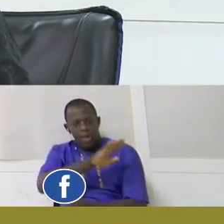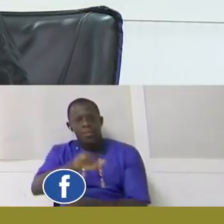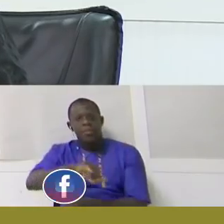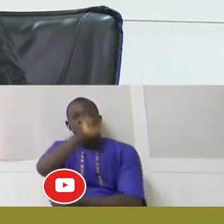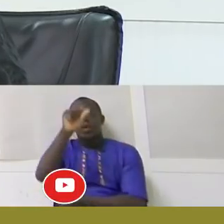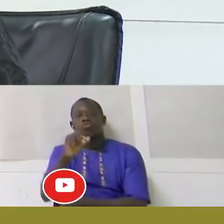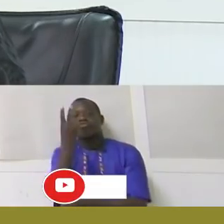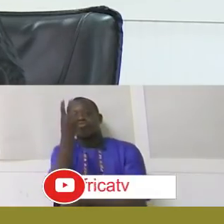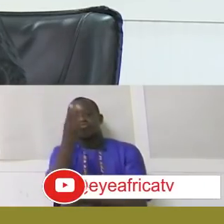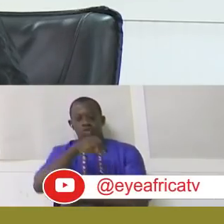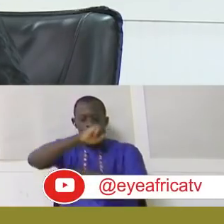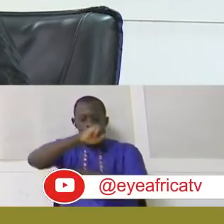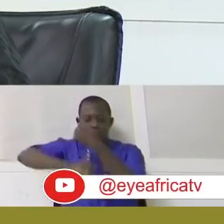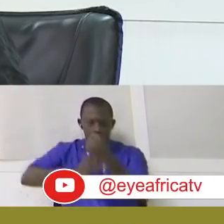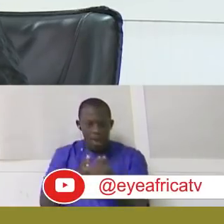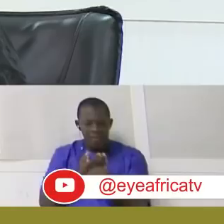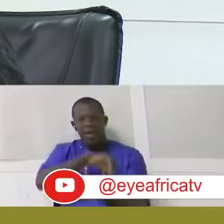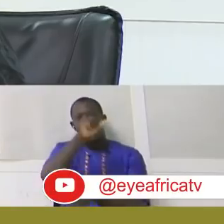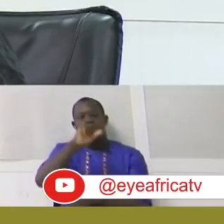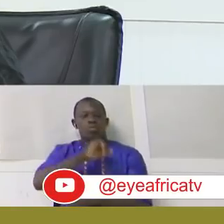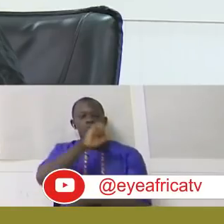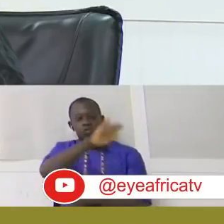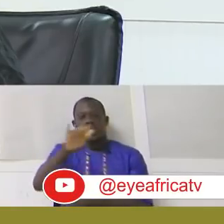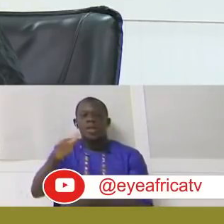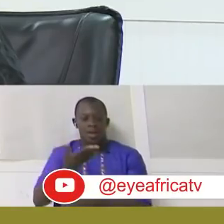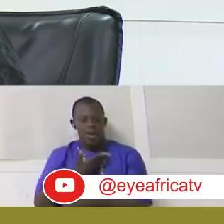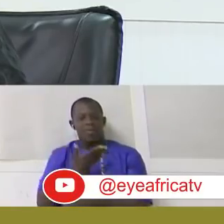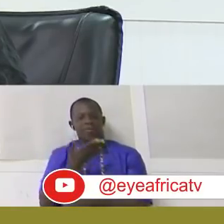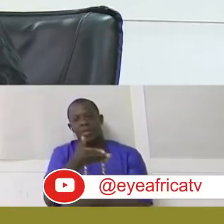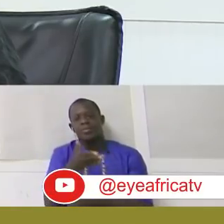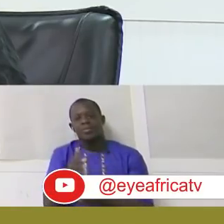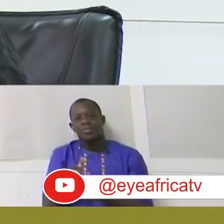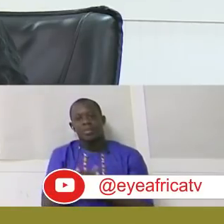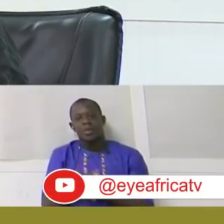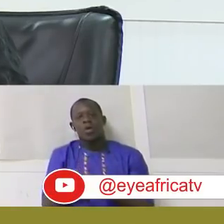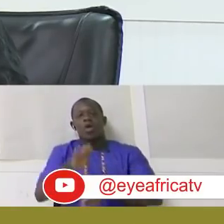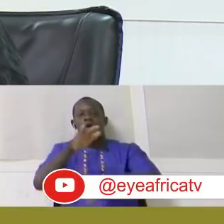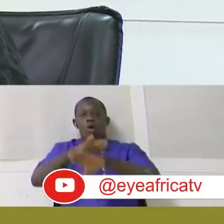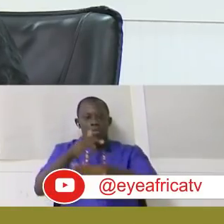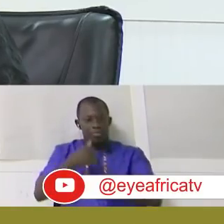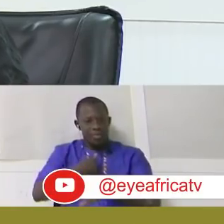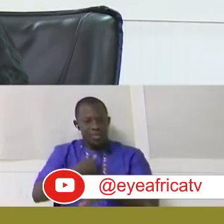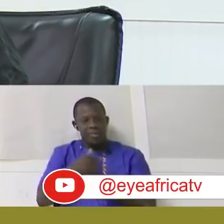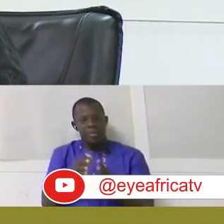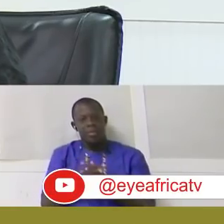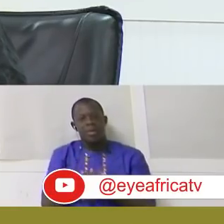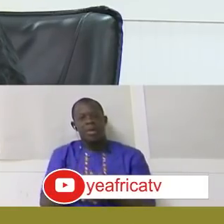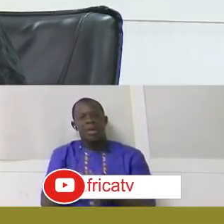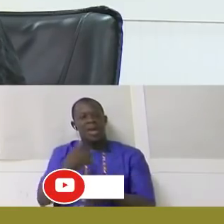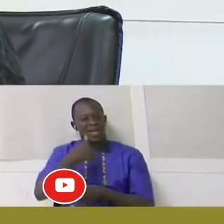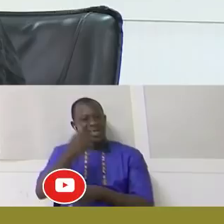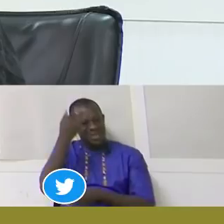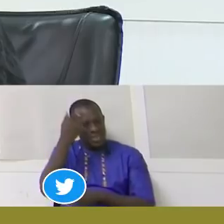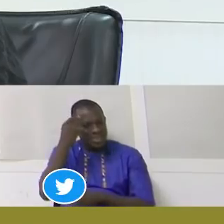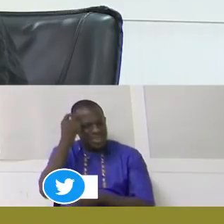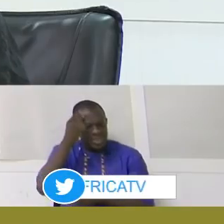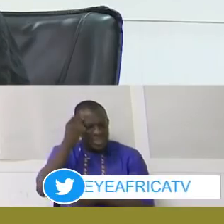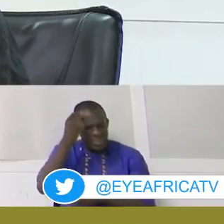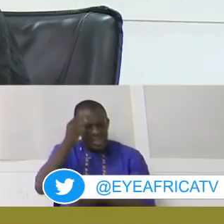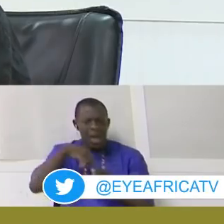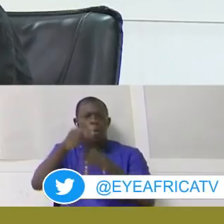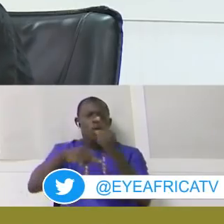brother, and two of his wives and children. Siman. To me, when he